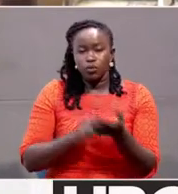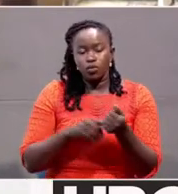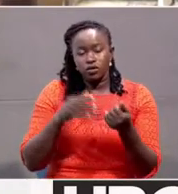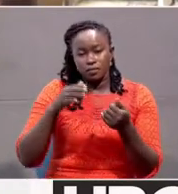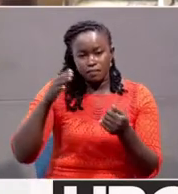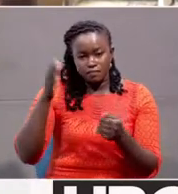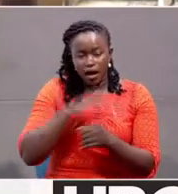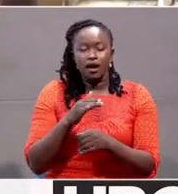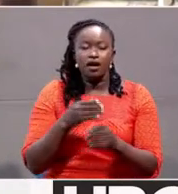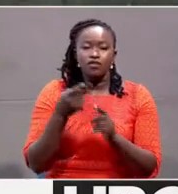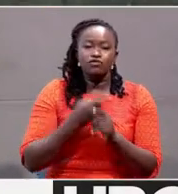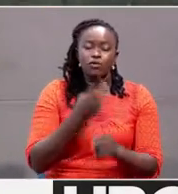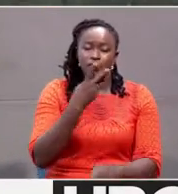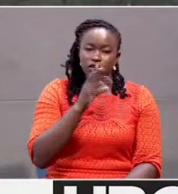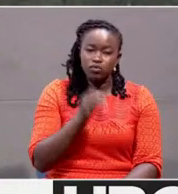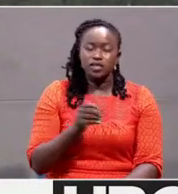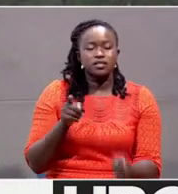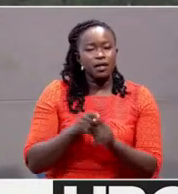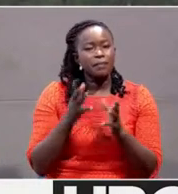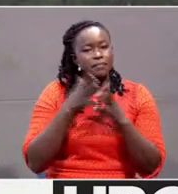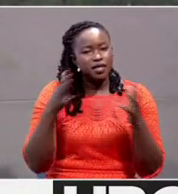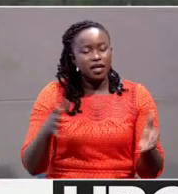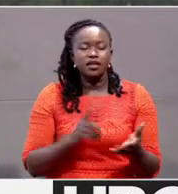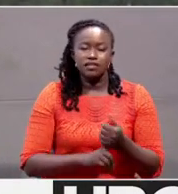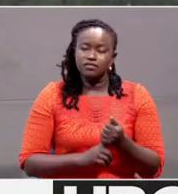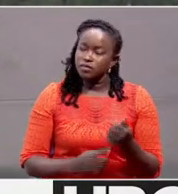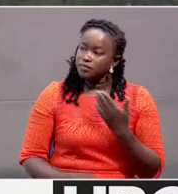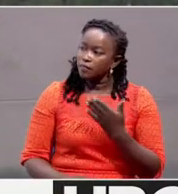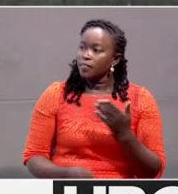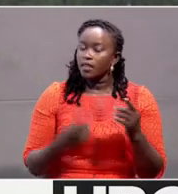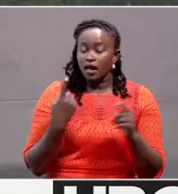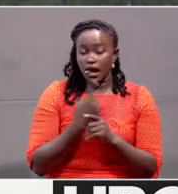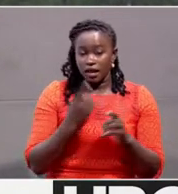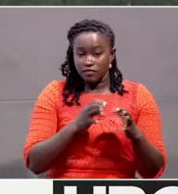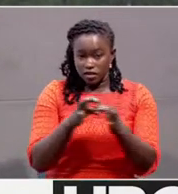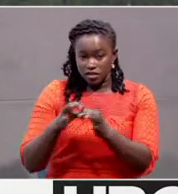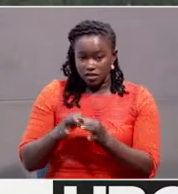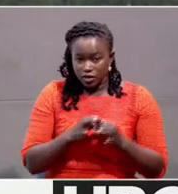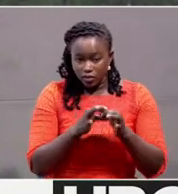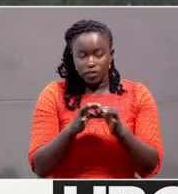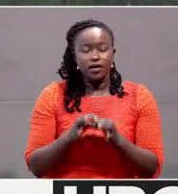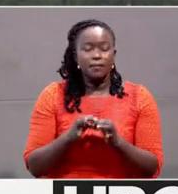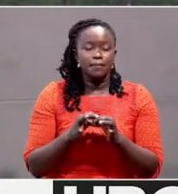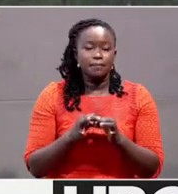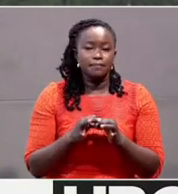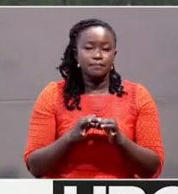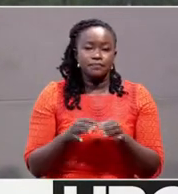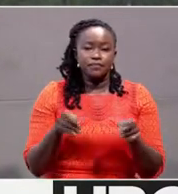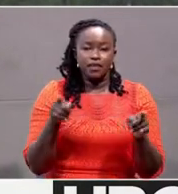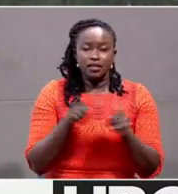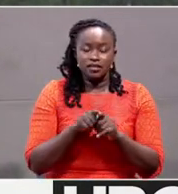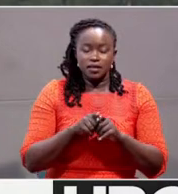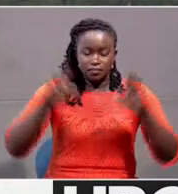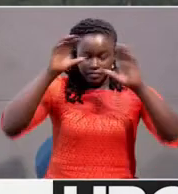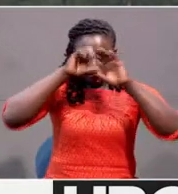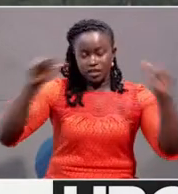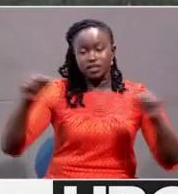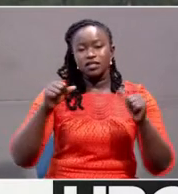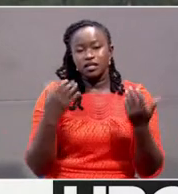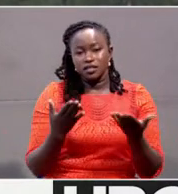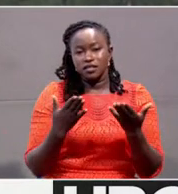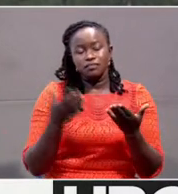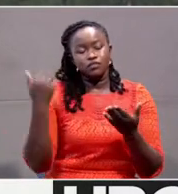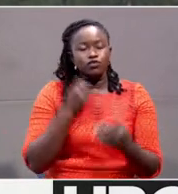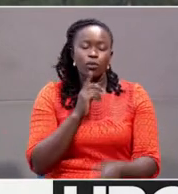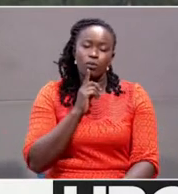20, which is an achievement. For various stakeholders, including the action of His Excellency the President, that